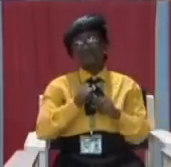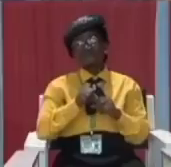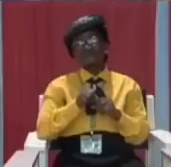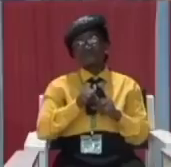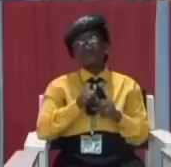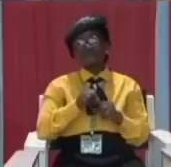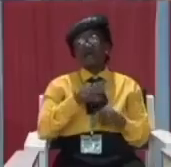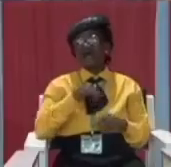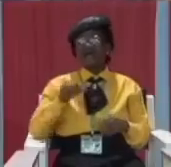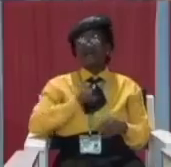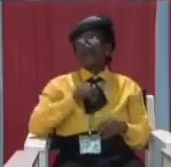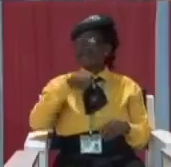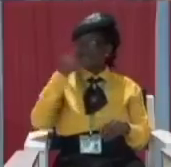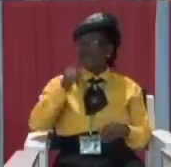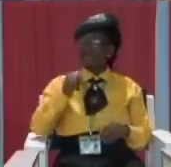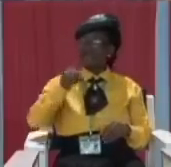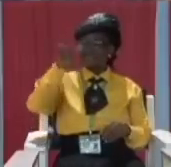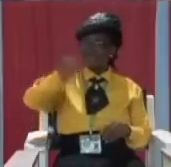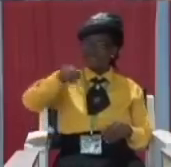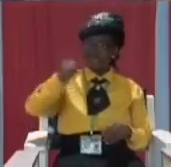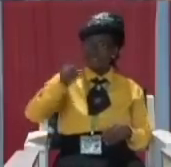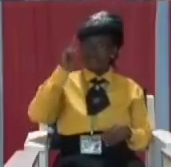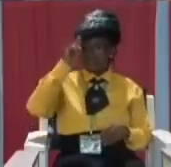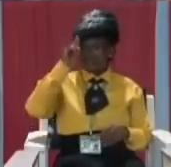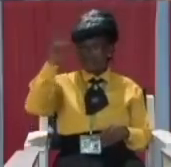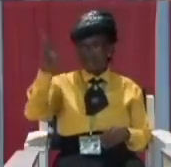And I said, "Yes, sir."